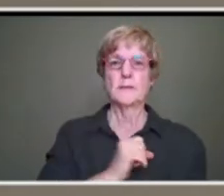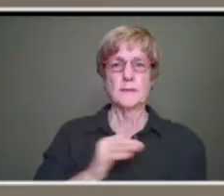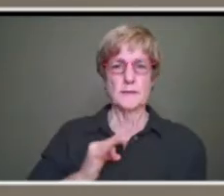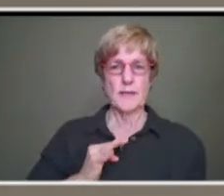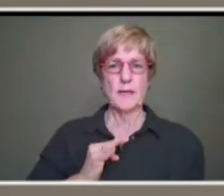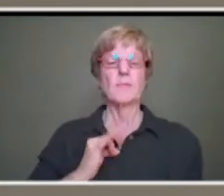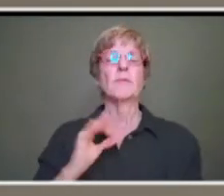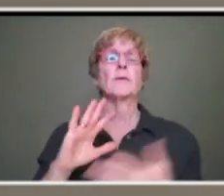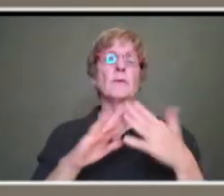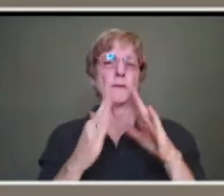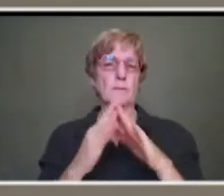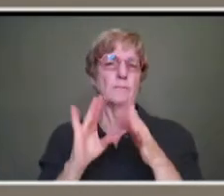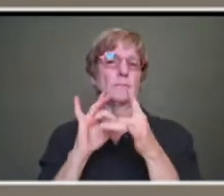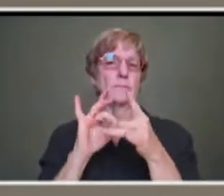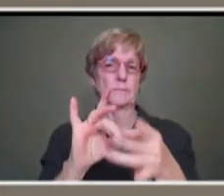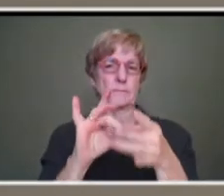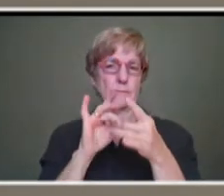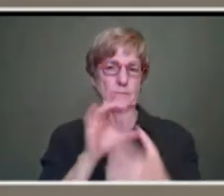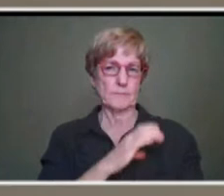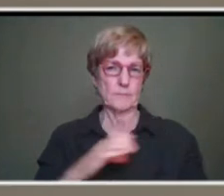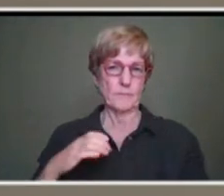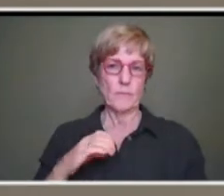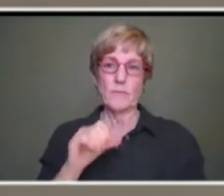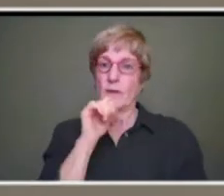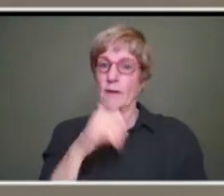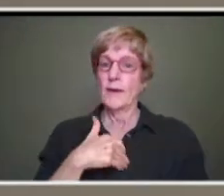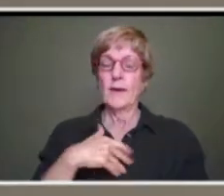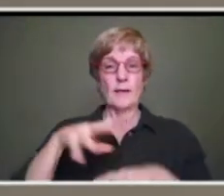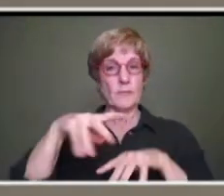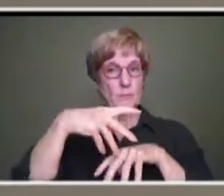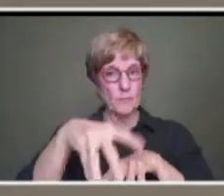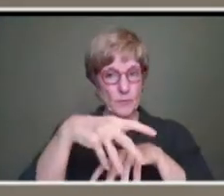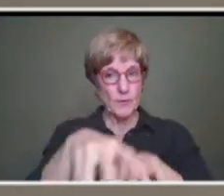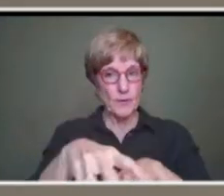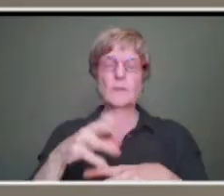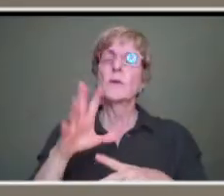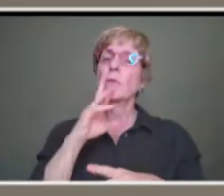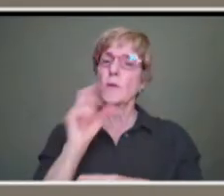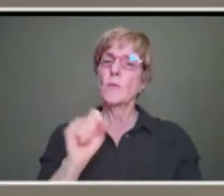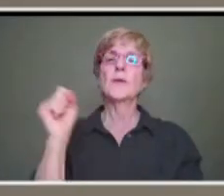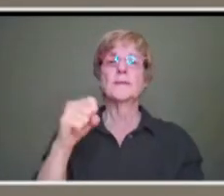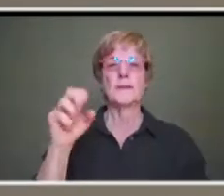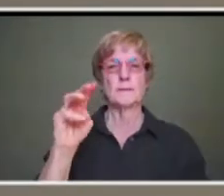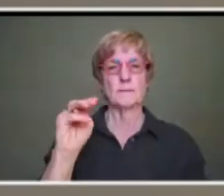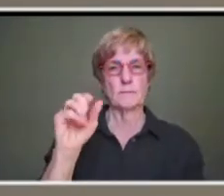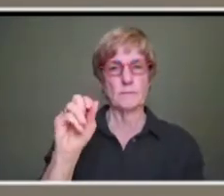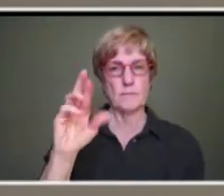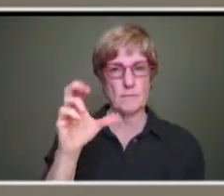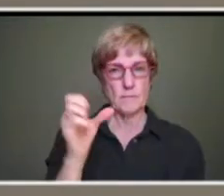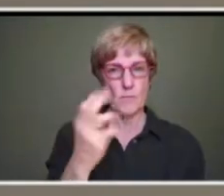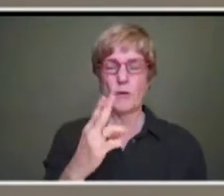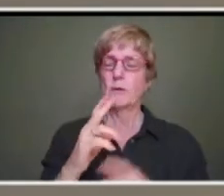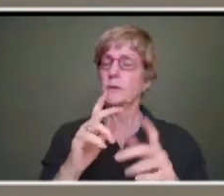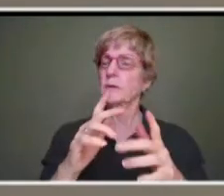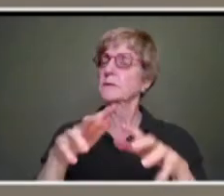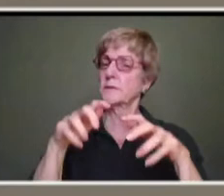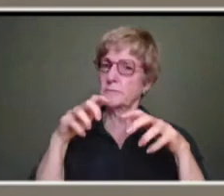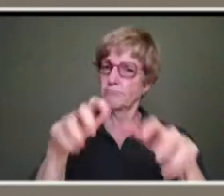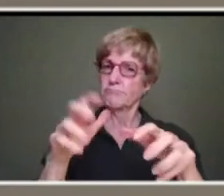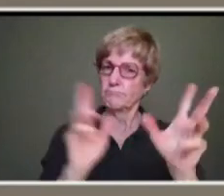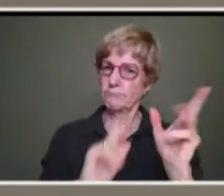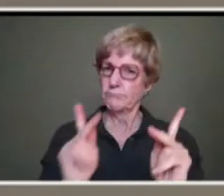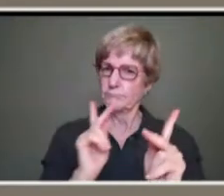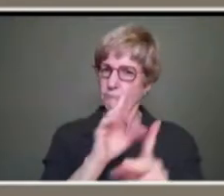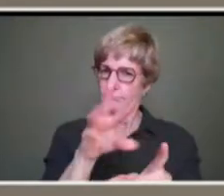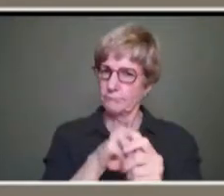Relations Committee although we did not have a parade we did have a March that had a wonderful attendance but I also want